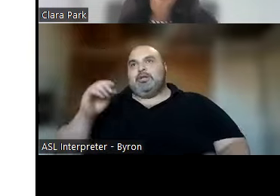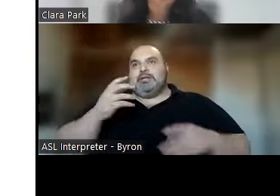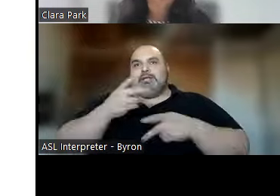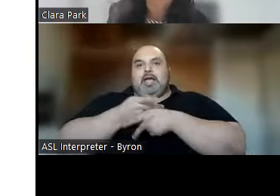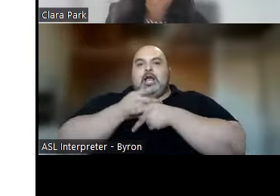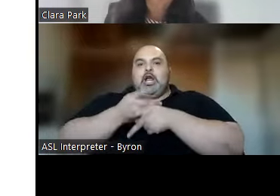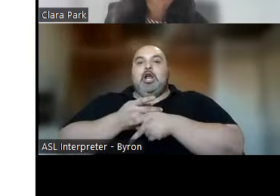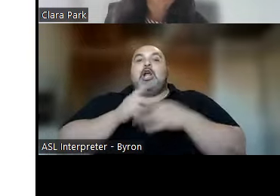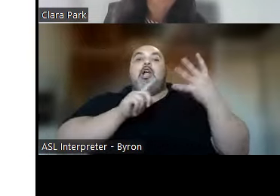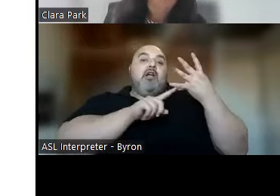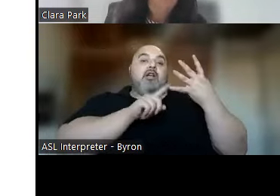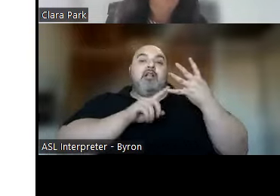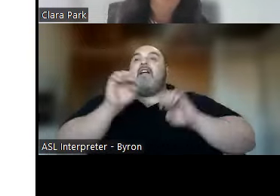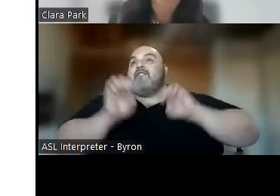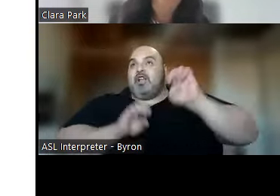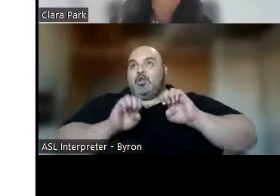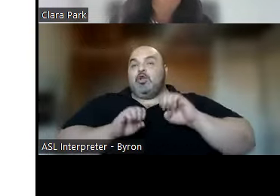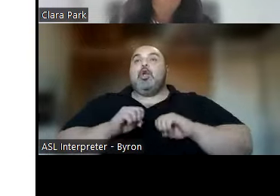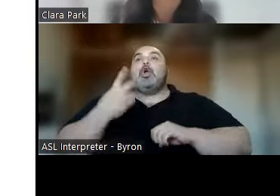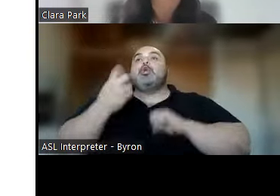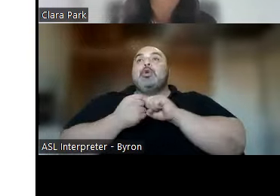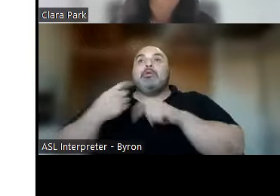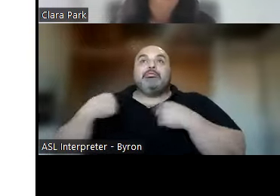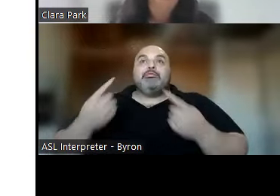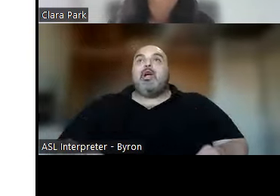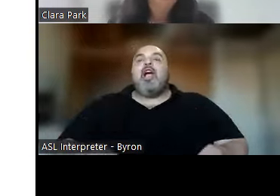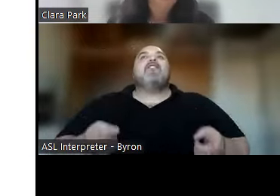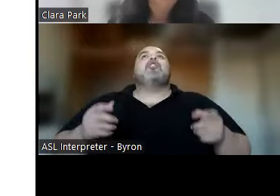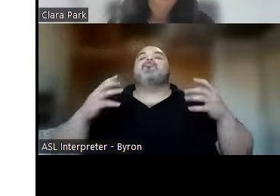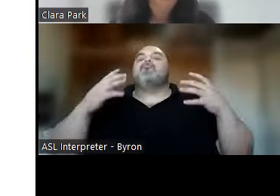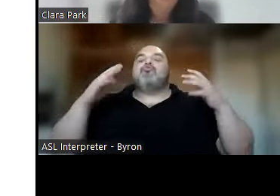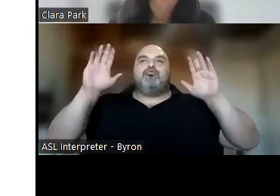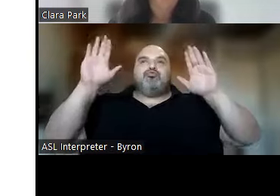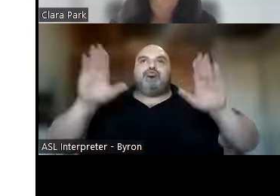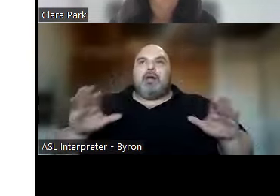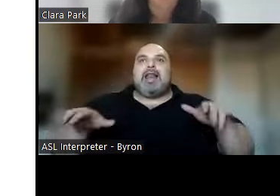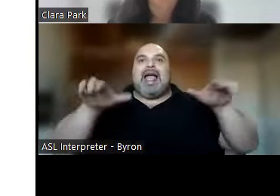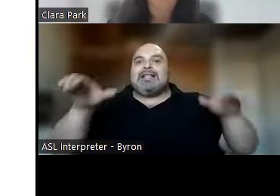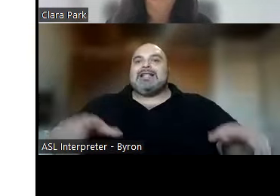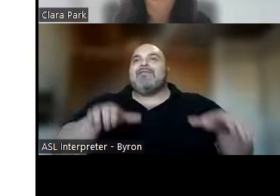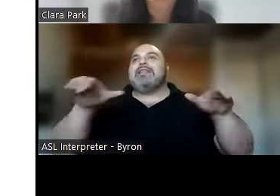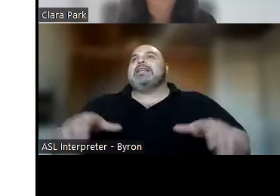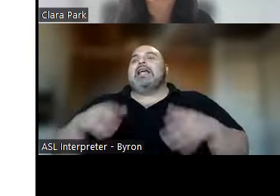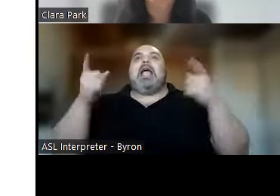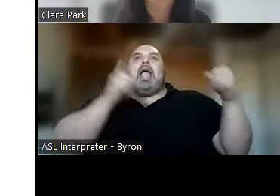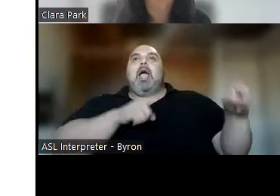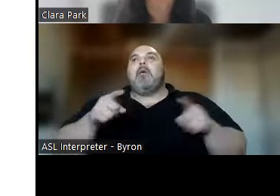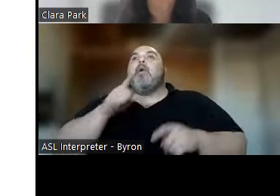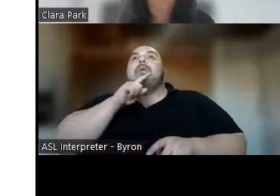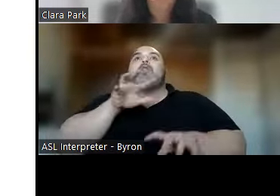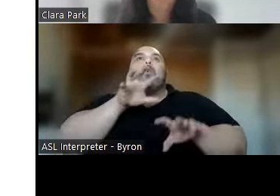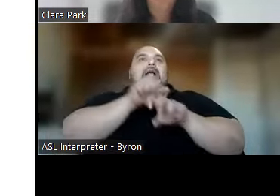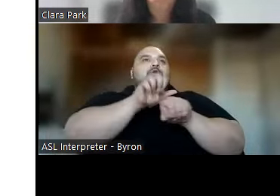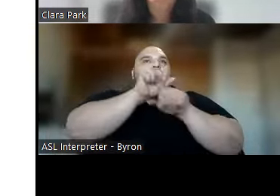course, we have 2 years, as we mentioned, and we have all these great activities going on. We want to make sure that we're capturing as much of it as possible.